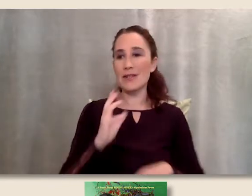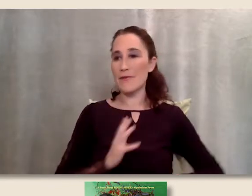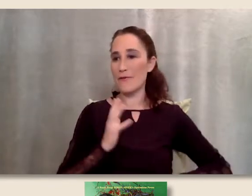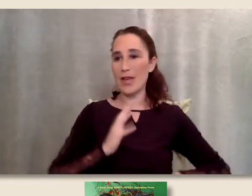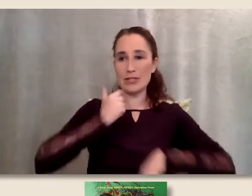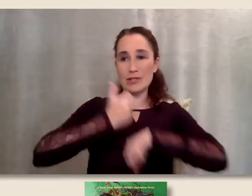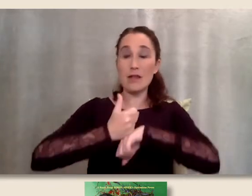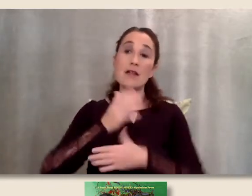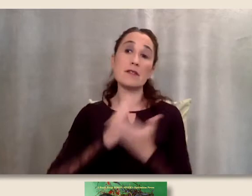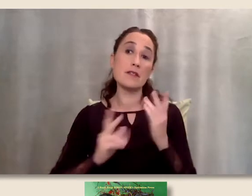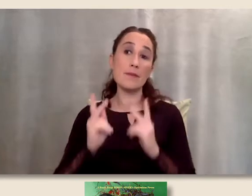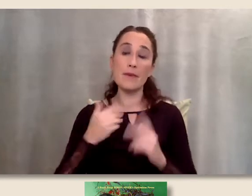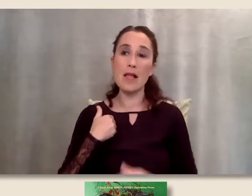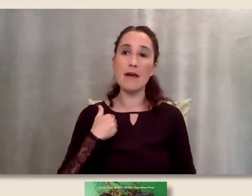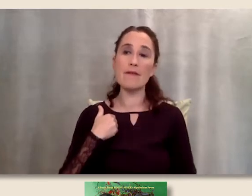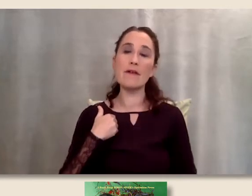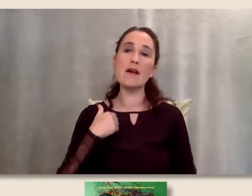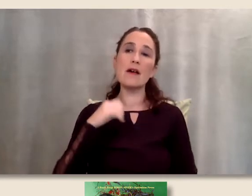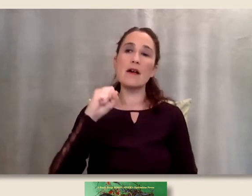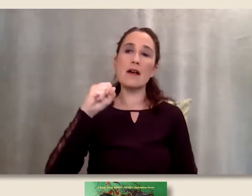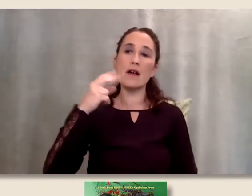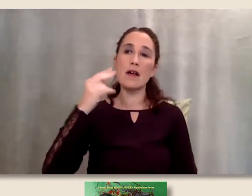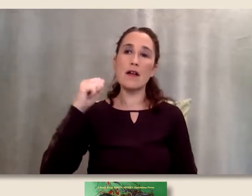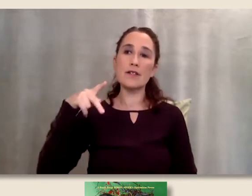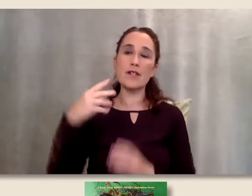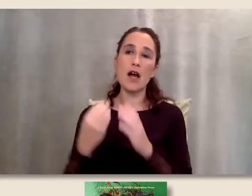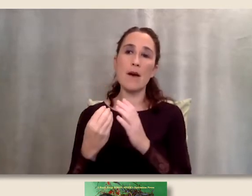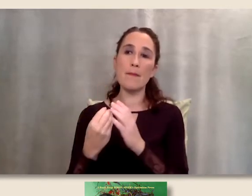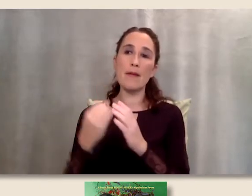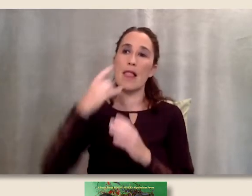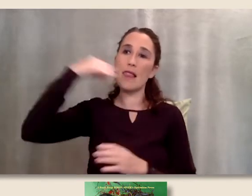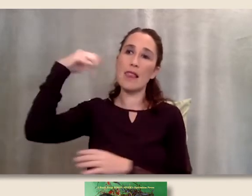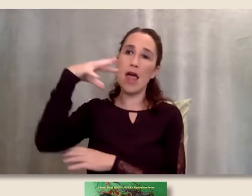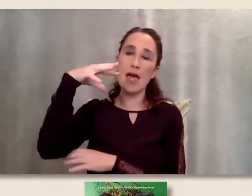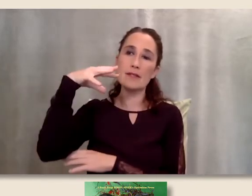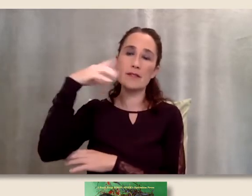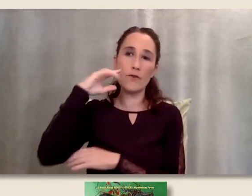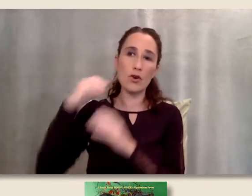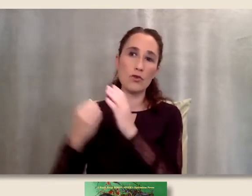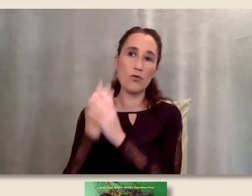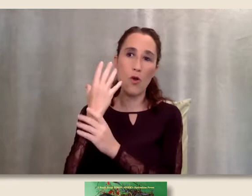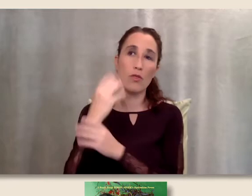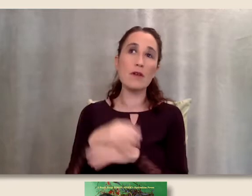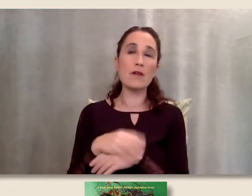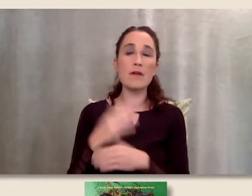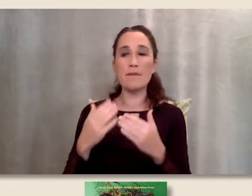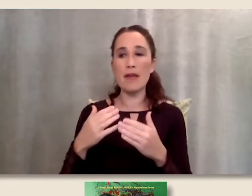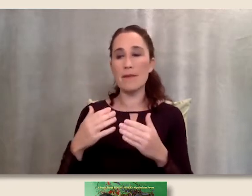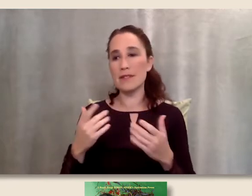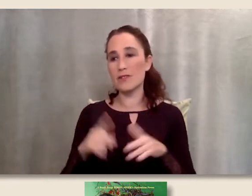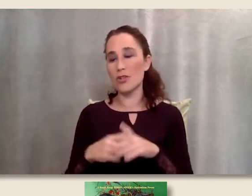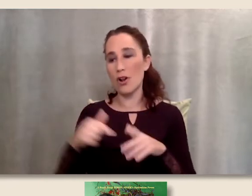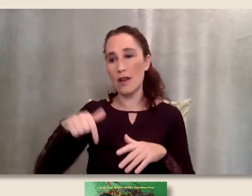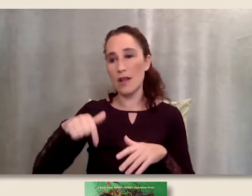setup. You know, some people will have shop lights, like grow lights that are shop lights that will go underneath a shelf or maybe down in the basement, and they start their seeds.